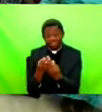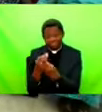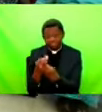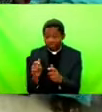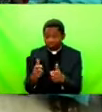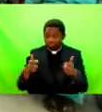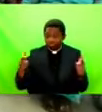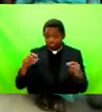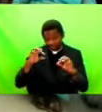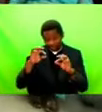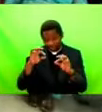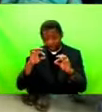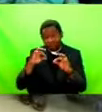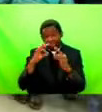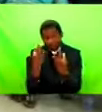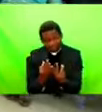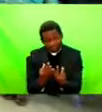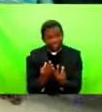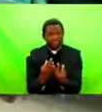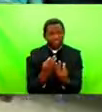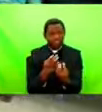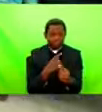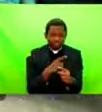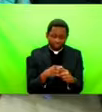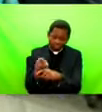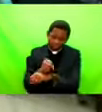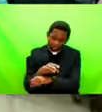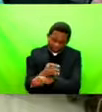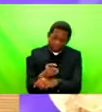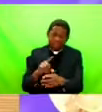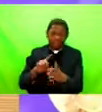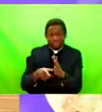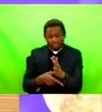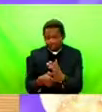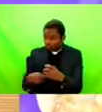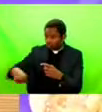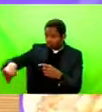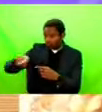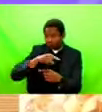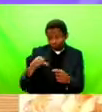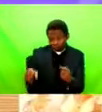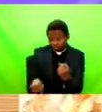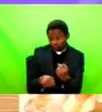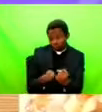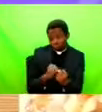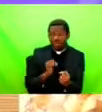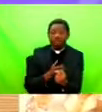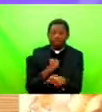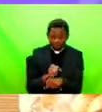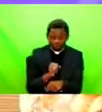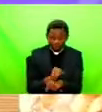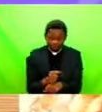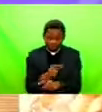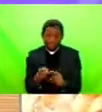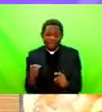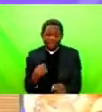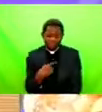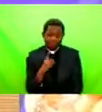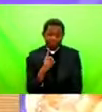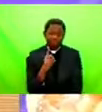many countless of you who supported our work. But I will have one request and sit